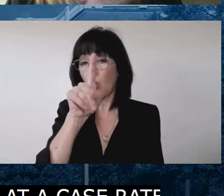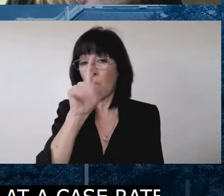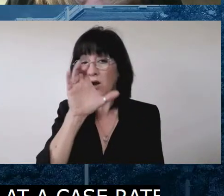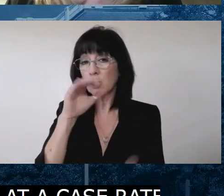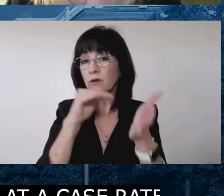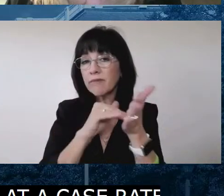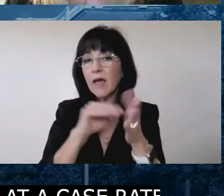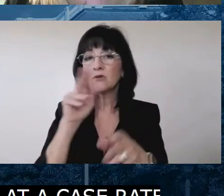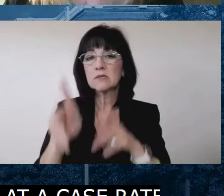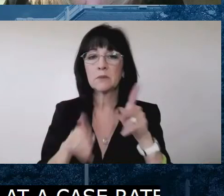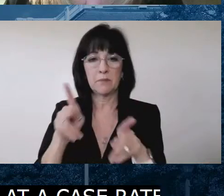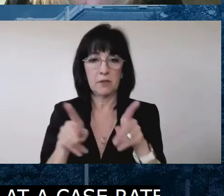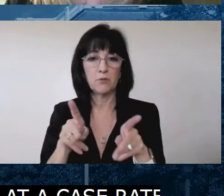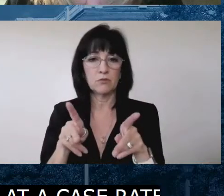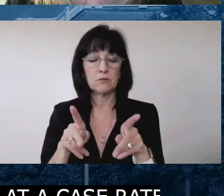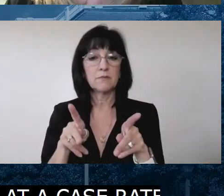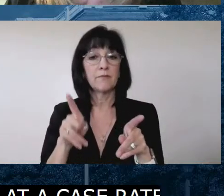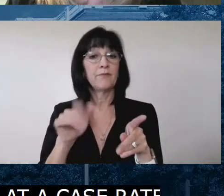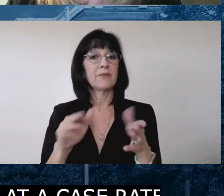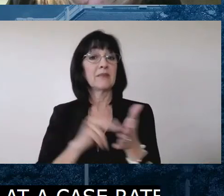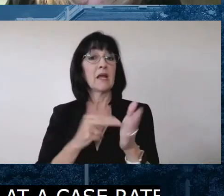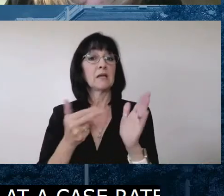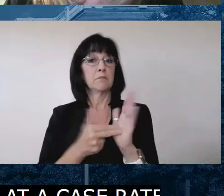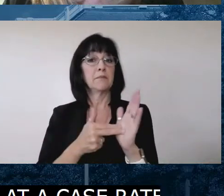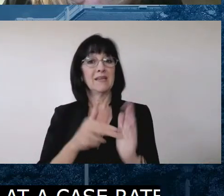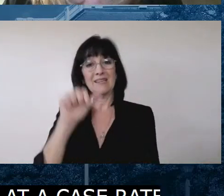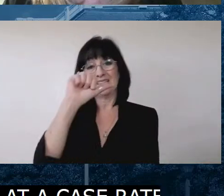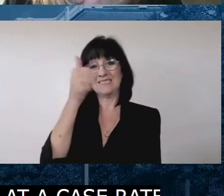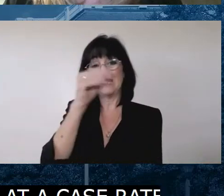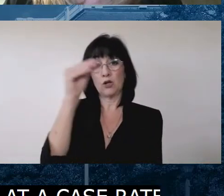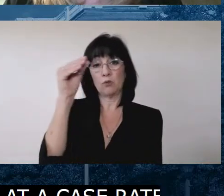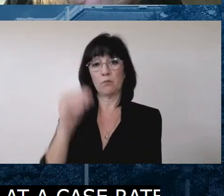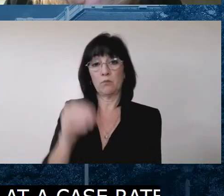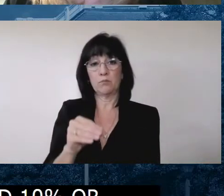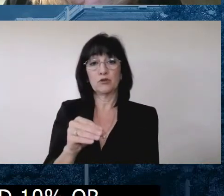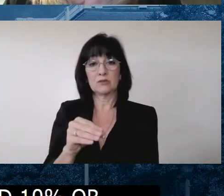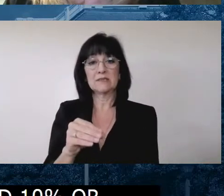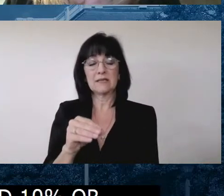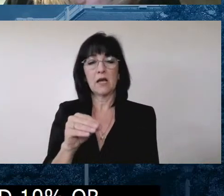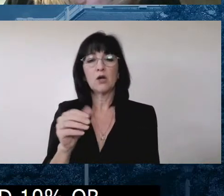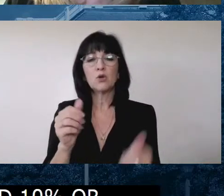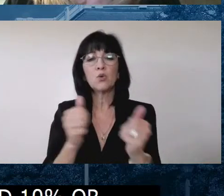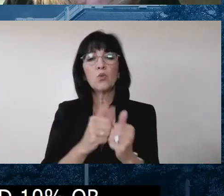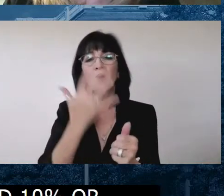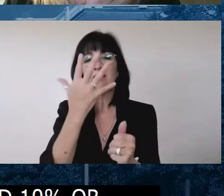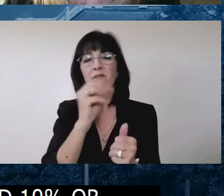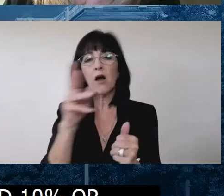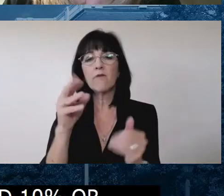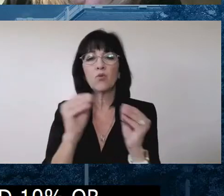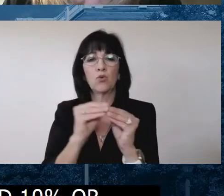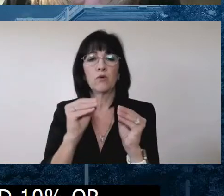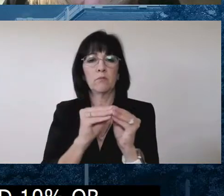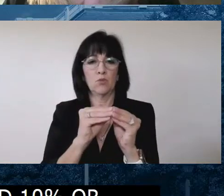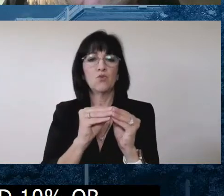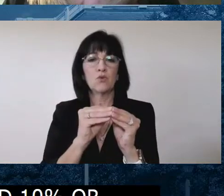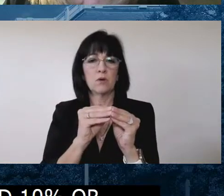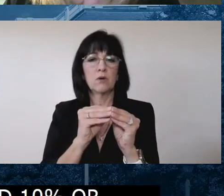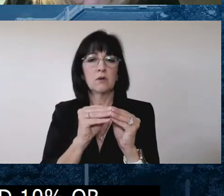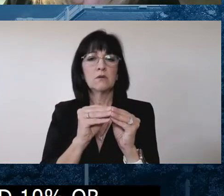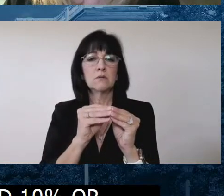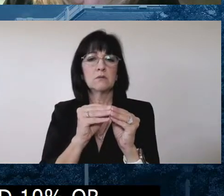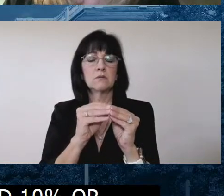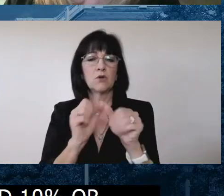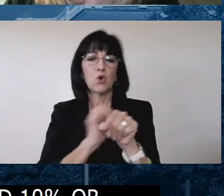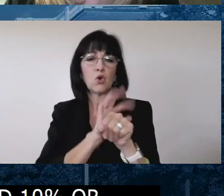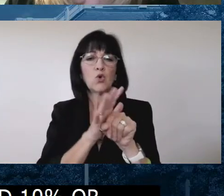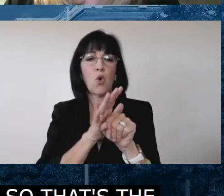a 10% or higher positivity rate with 5 or more cases. So that's the criteria that we're now